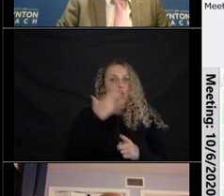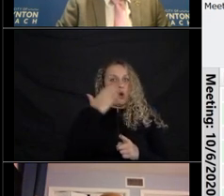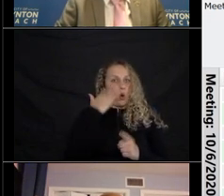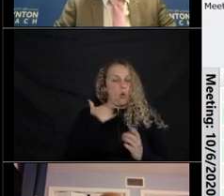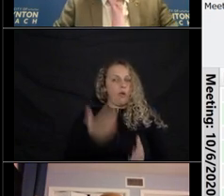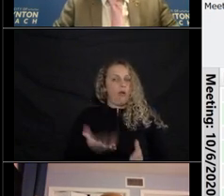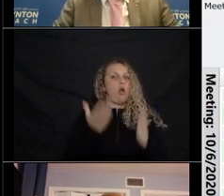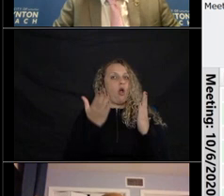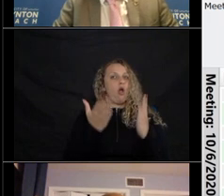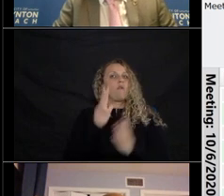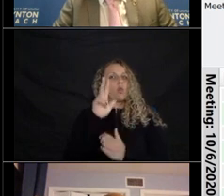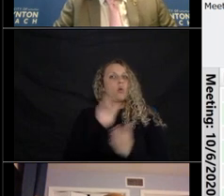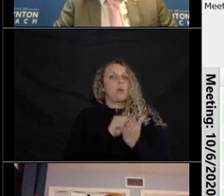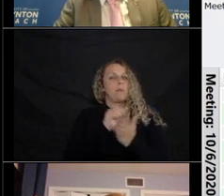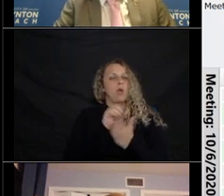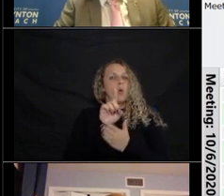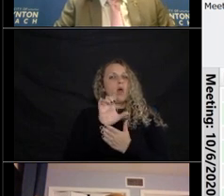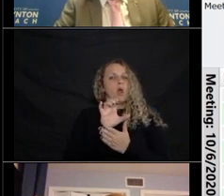of